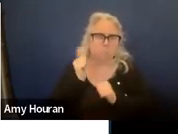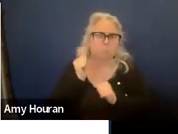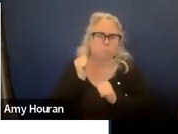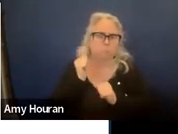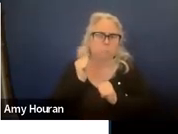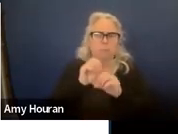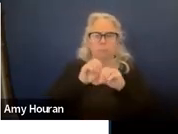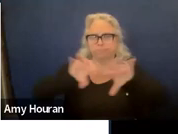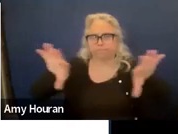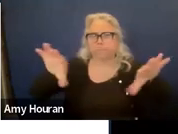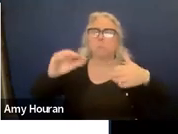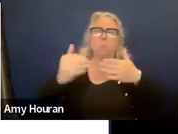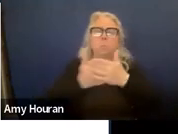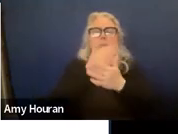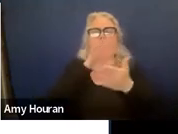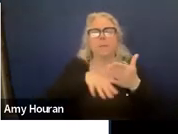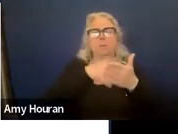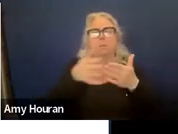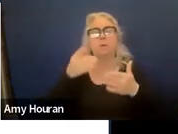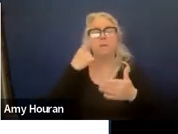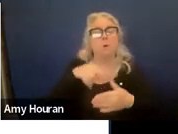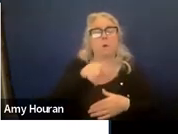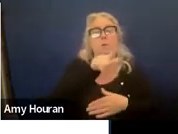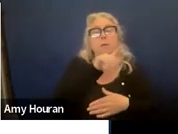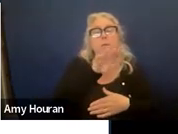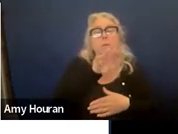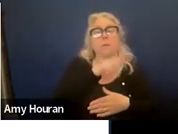put out our new schedule for